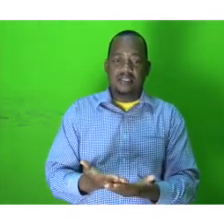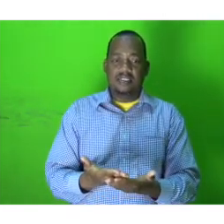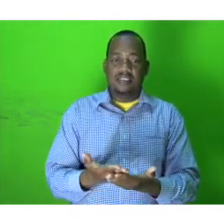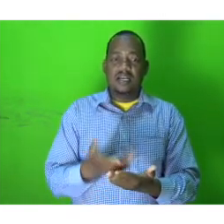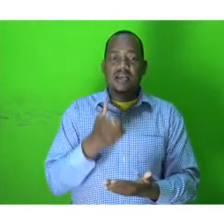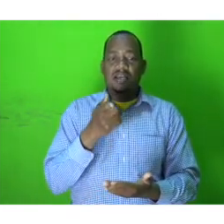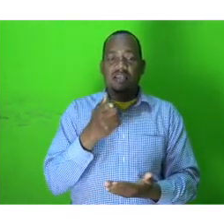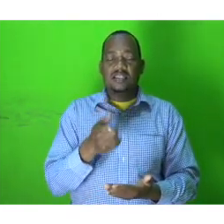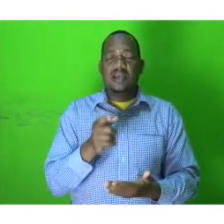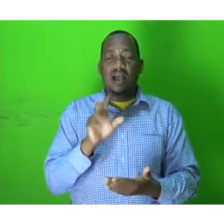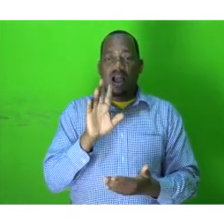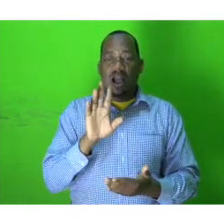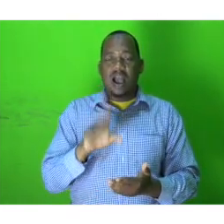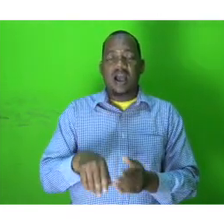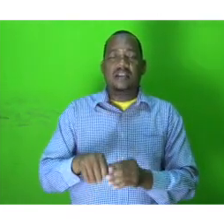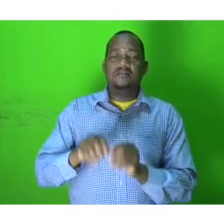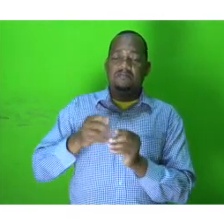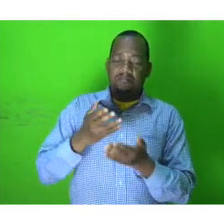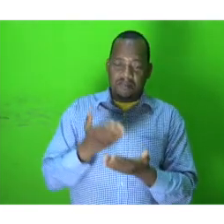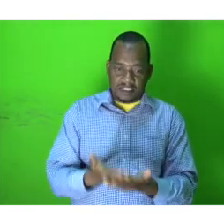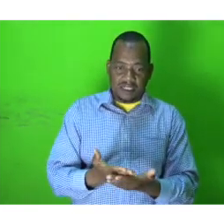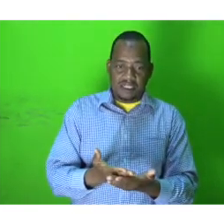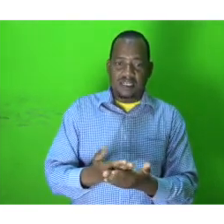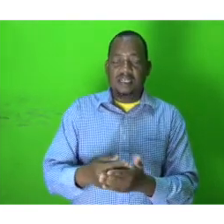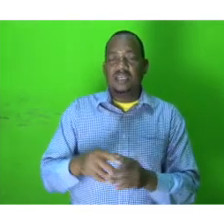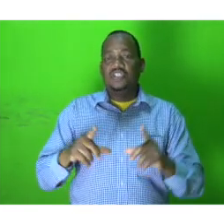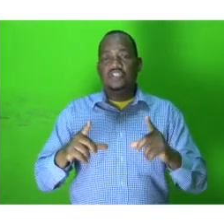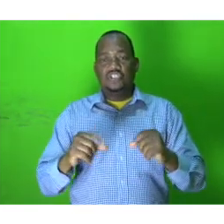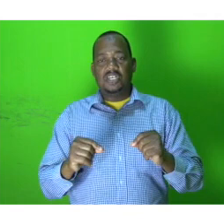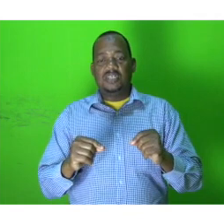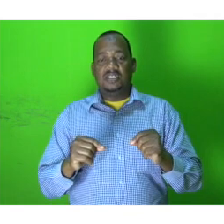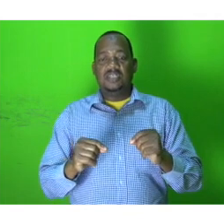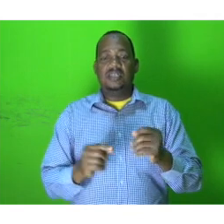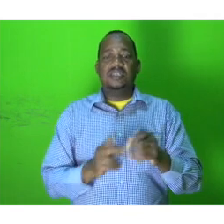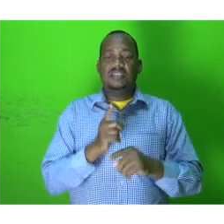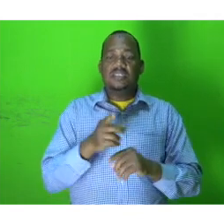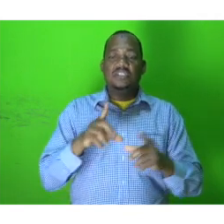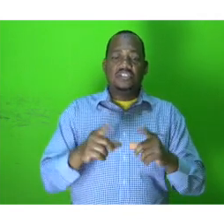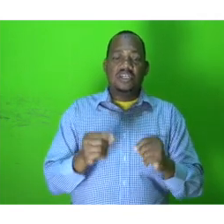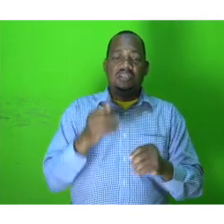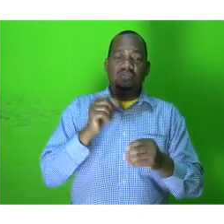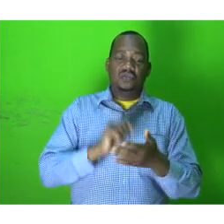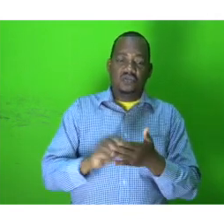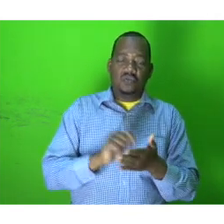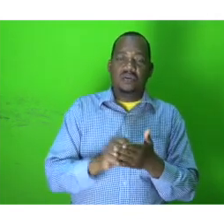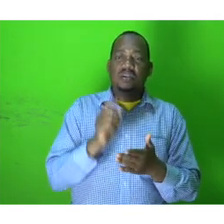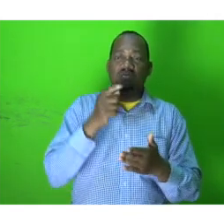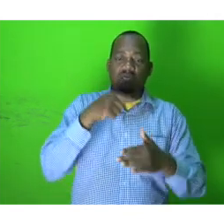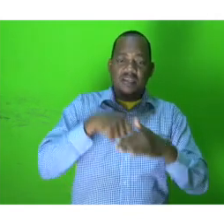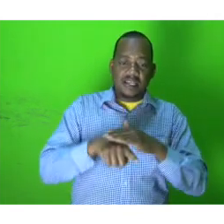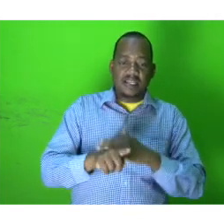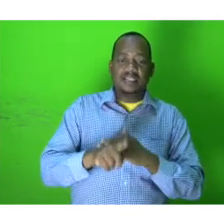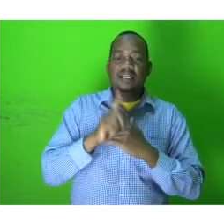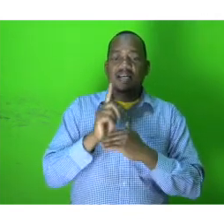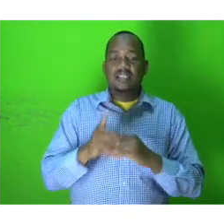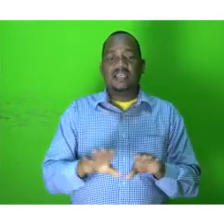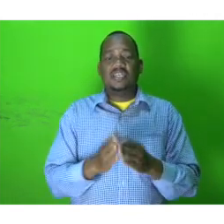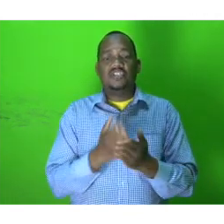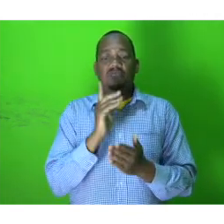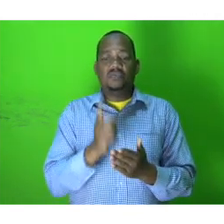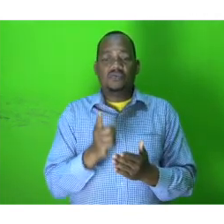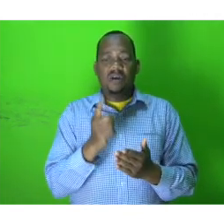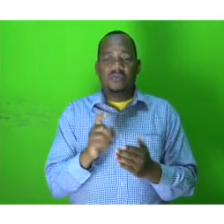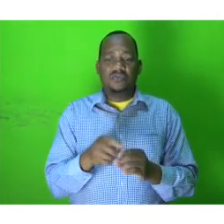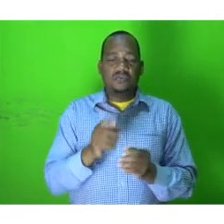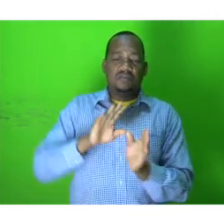is unpresented check. These are checks drawn and entered in the cash book but not yet presented at the bank